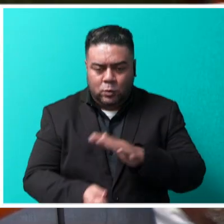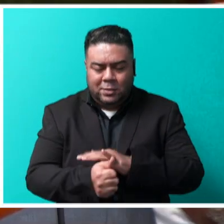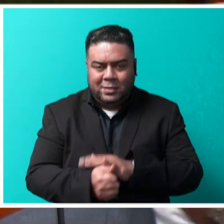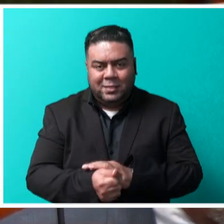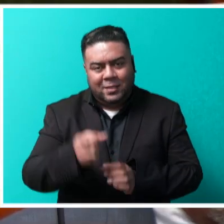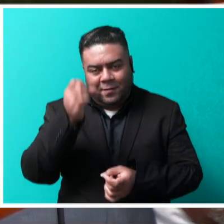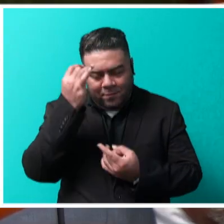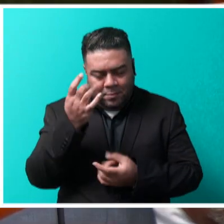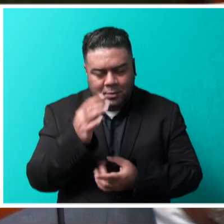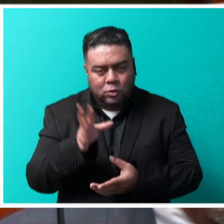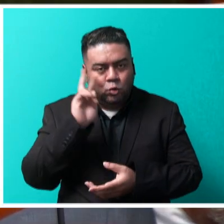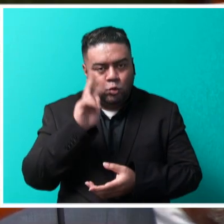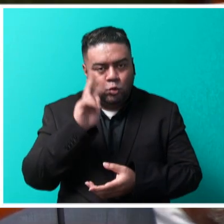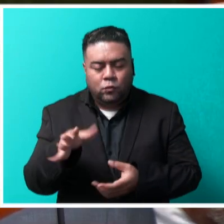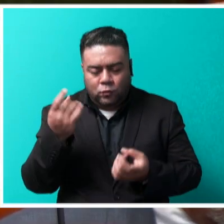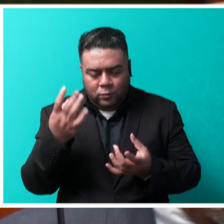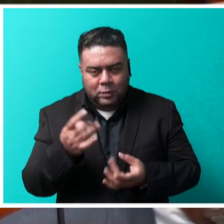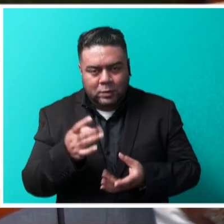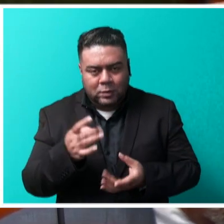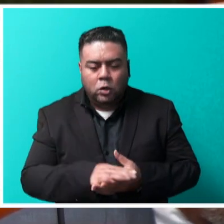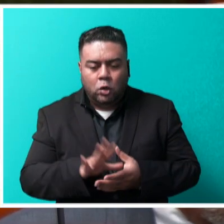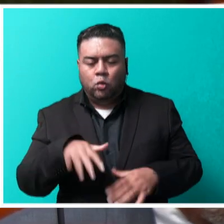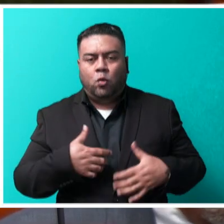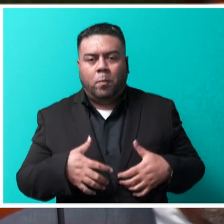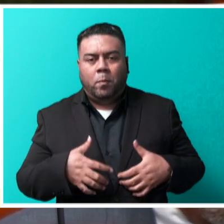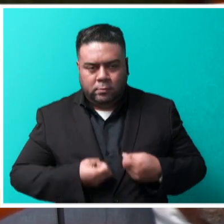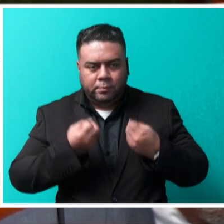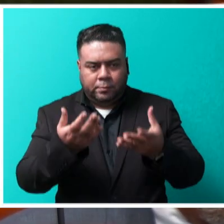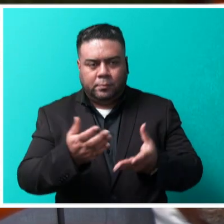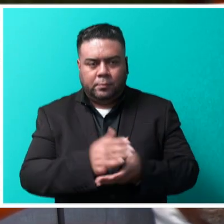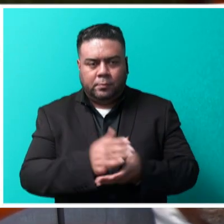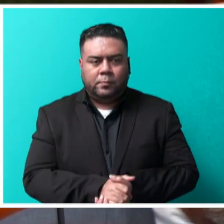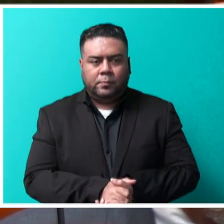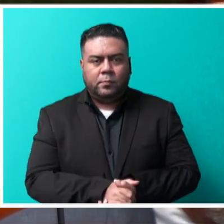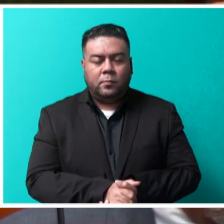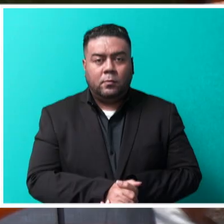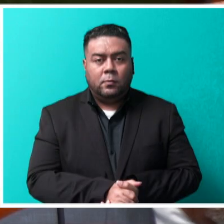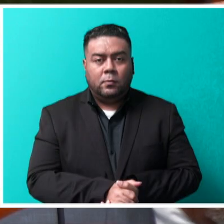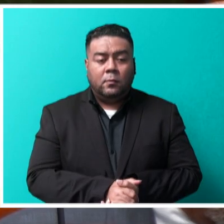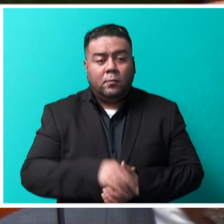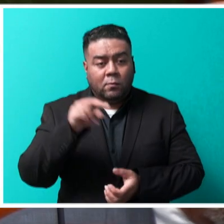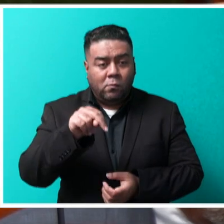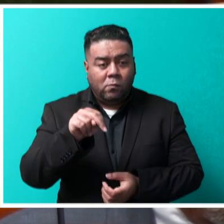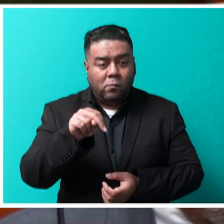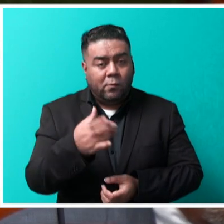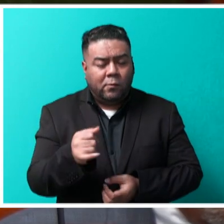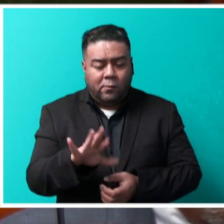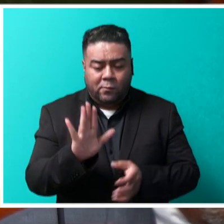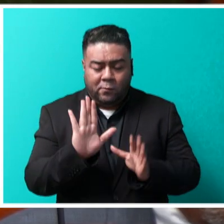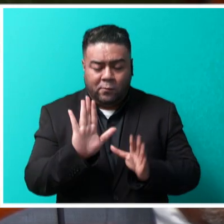seek assistance, provide feedback, and lodge complaints. Mr. Speaker, the needs of our vulnerable communities